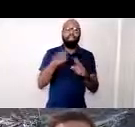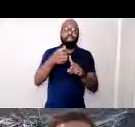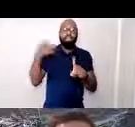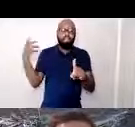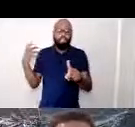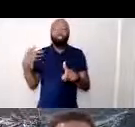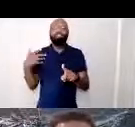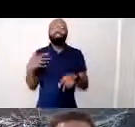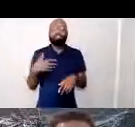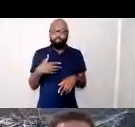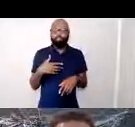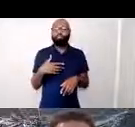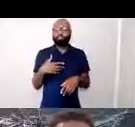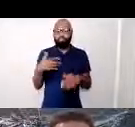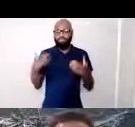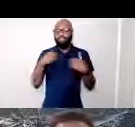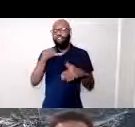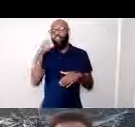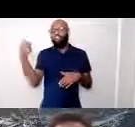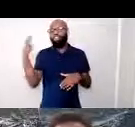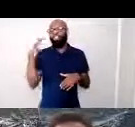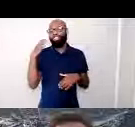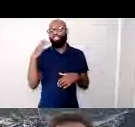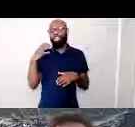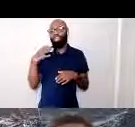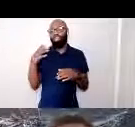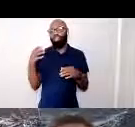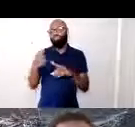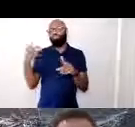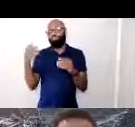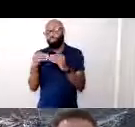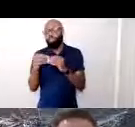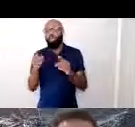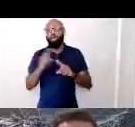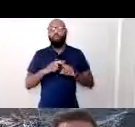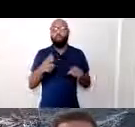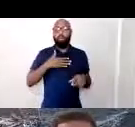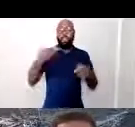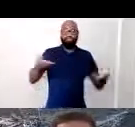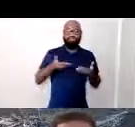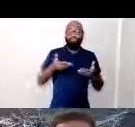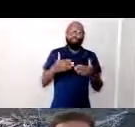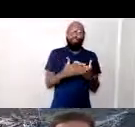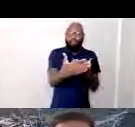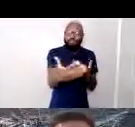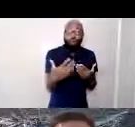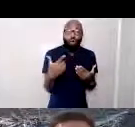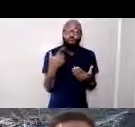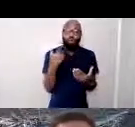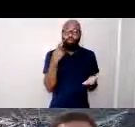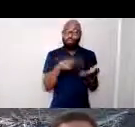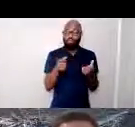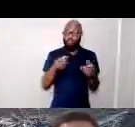other chairs to talk a little bit more about this. But moving forward, we're seeing the opportunity for this group to